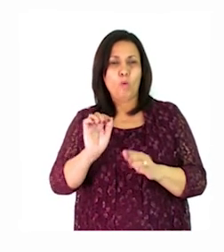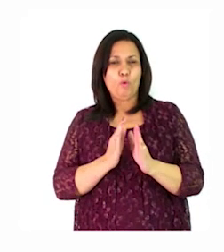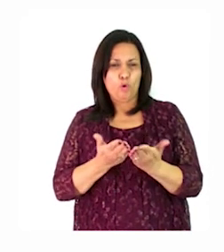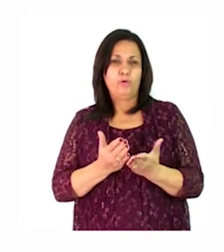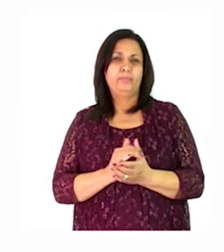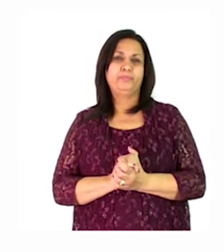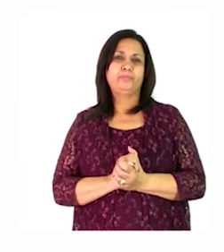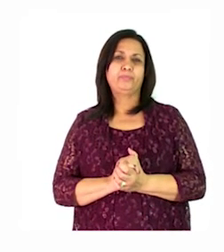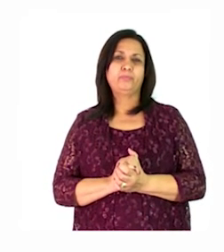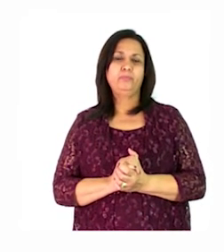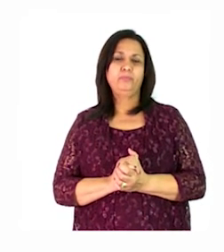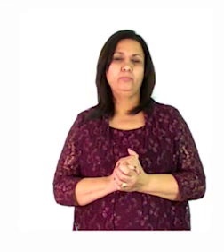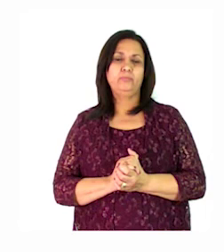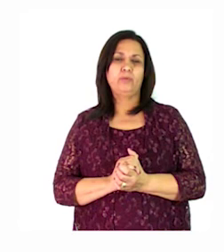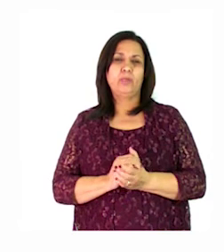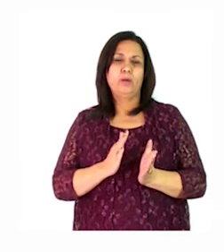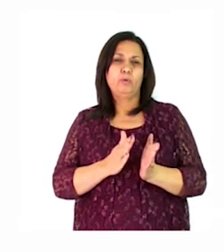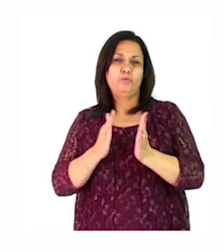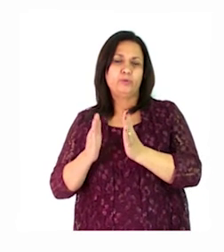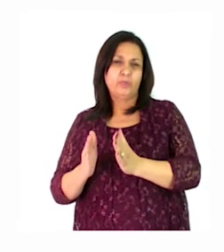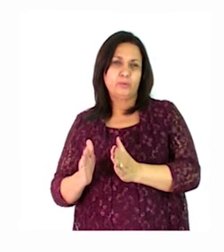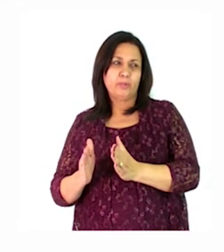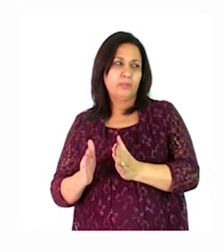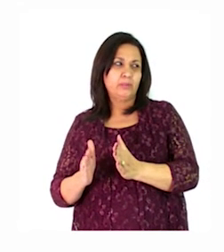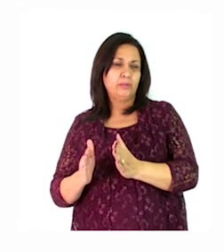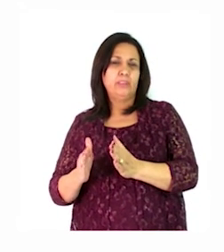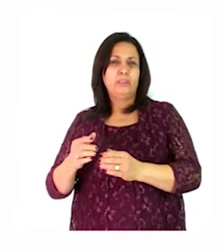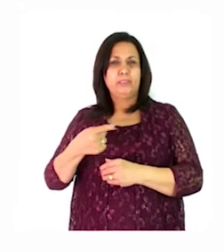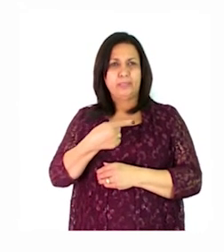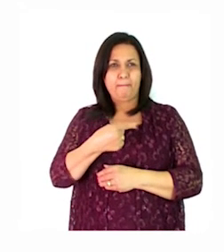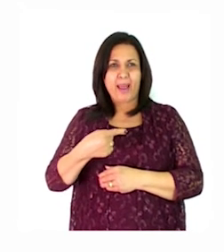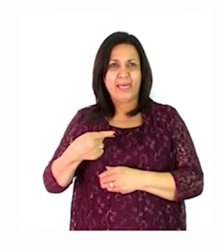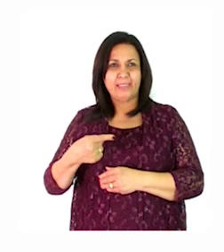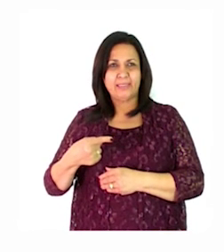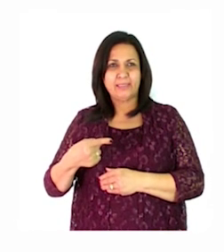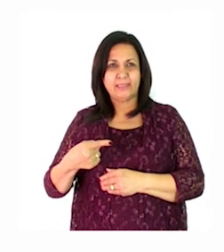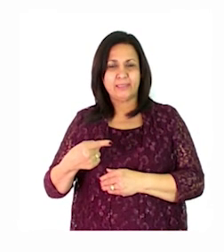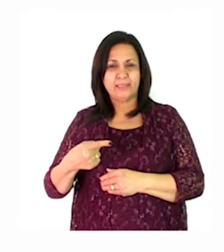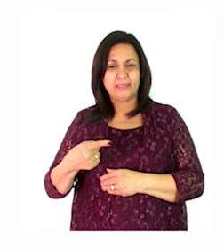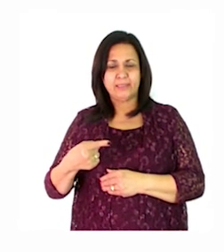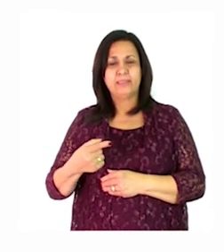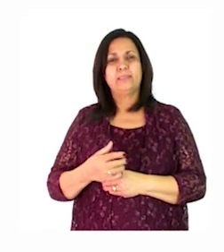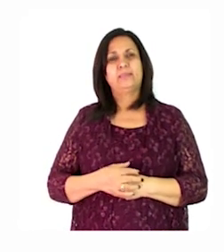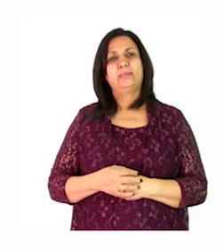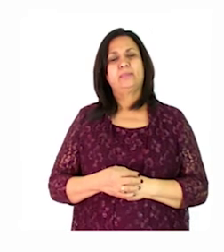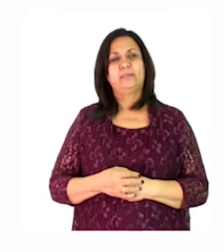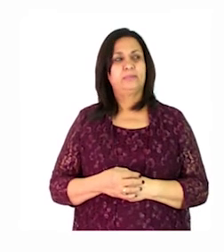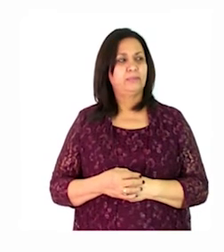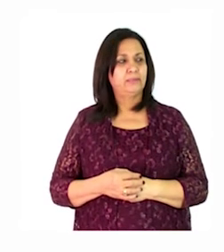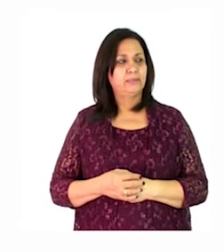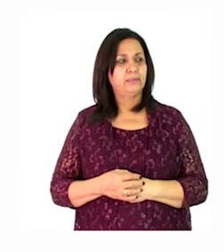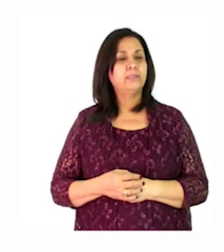mathematics. Let's move on to the next sign. After writing the plus sign, we